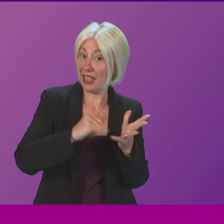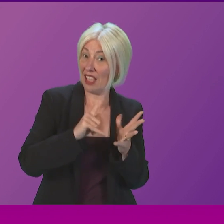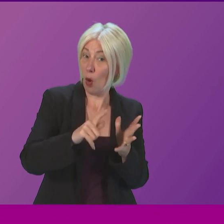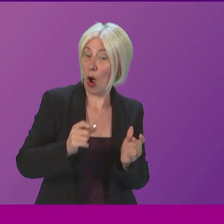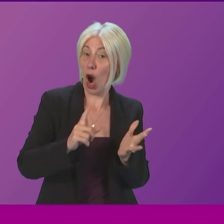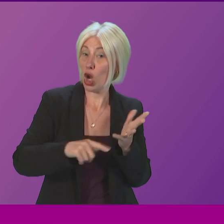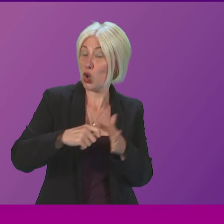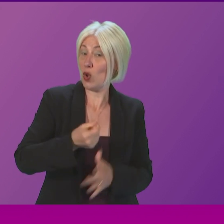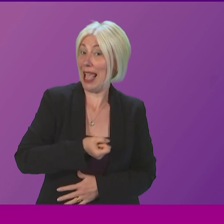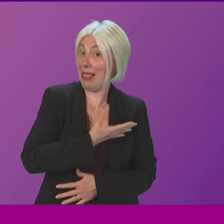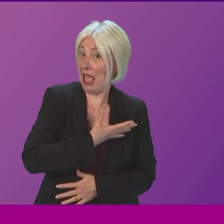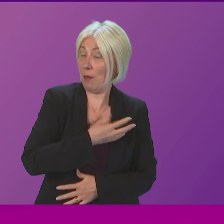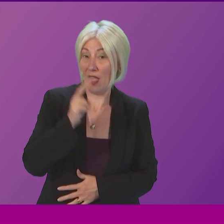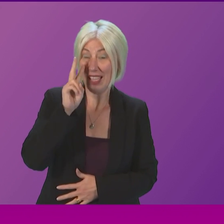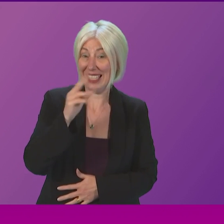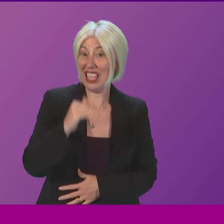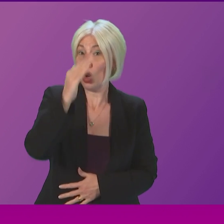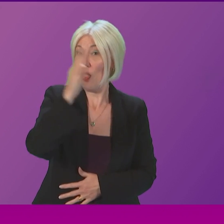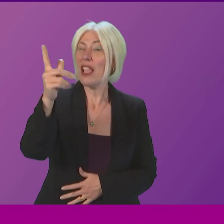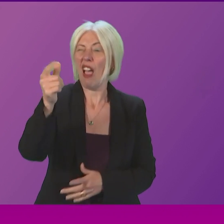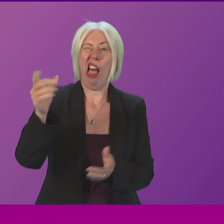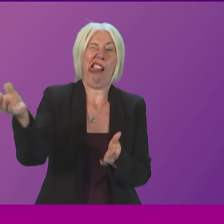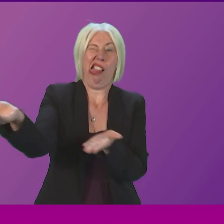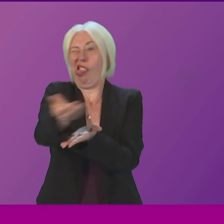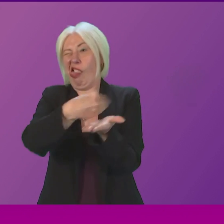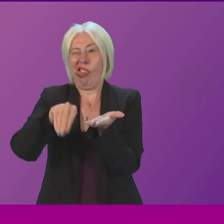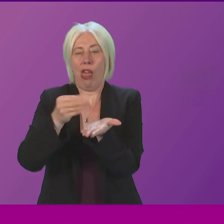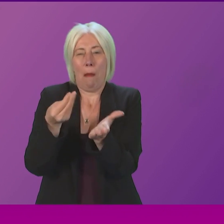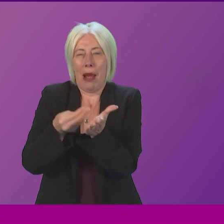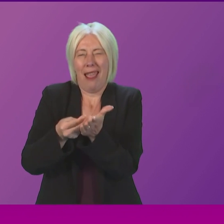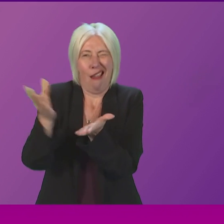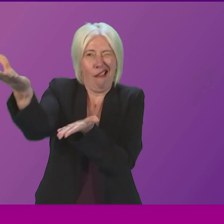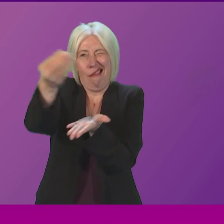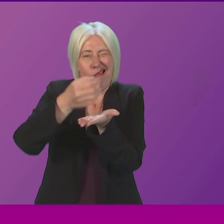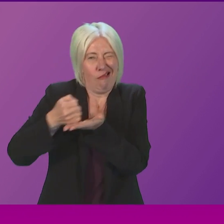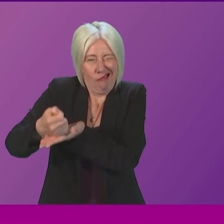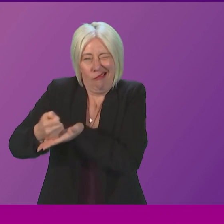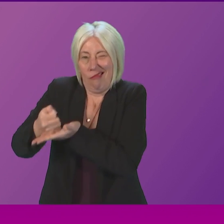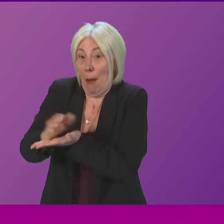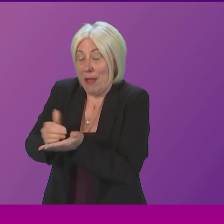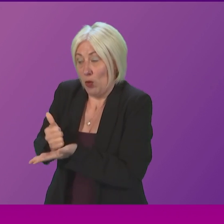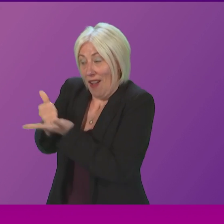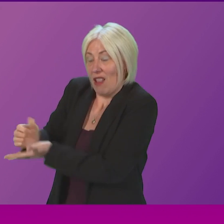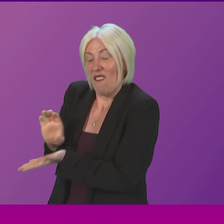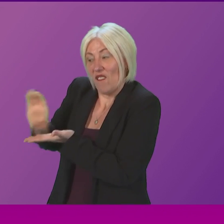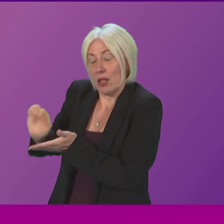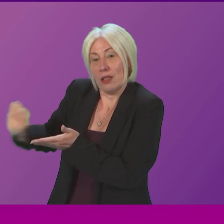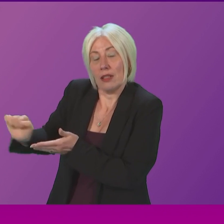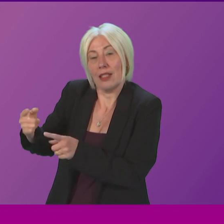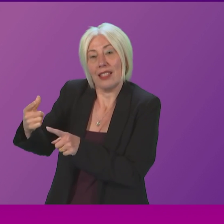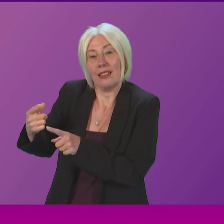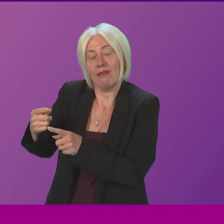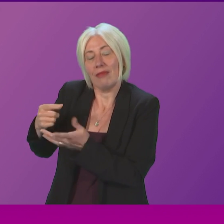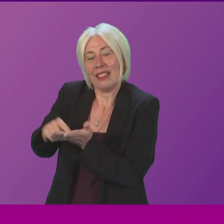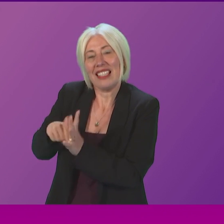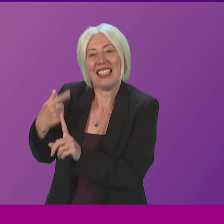Party view our North East as a cash cow. They want to take money from the North East in order to be able to fund tax freezes, council tax